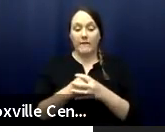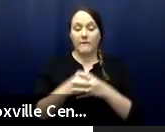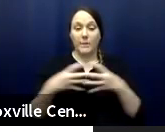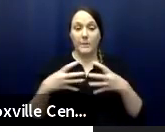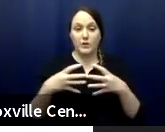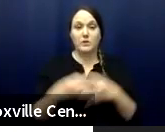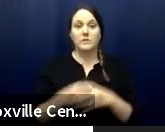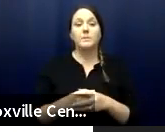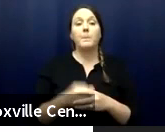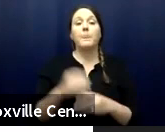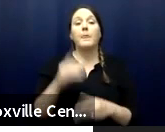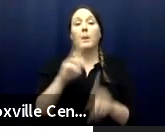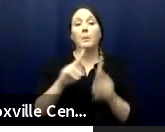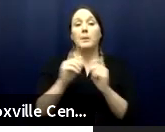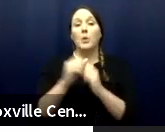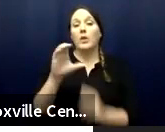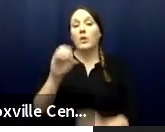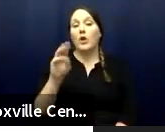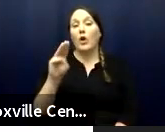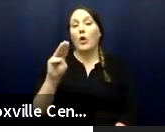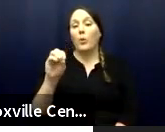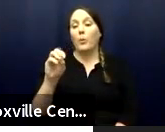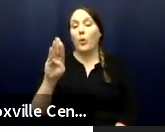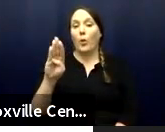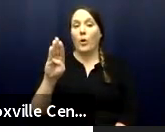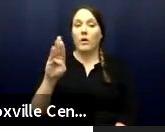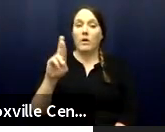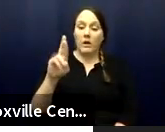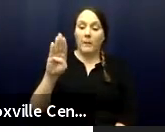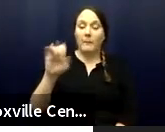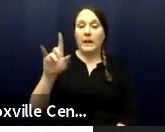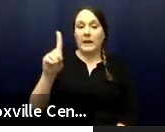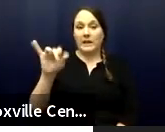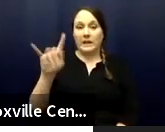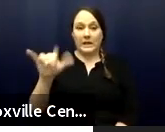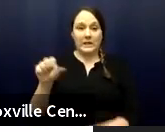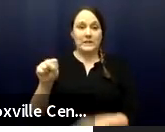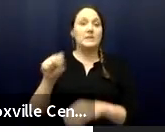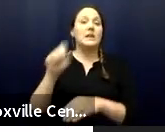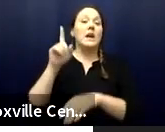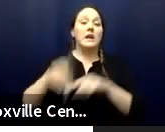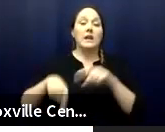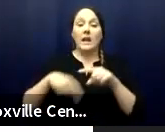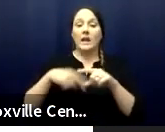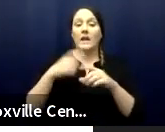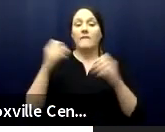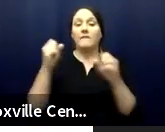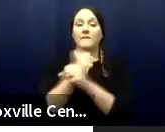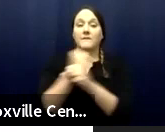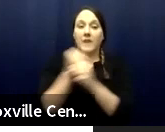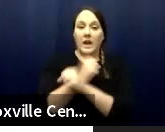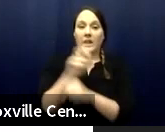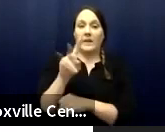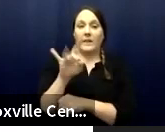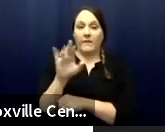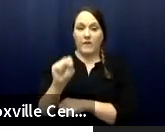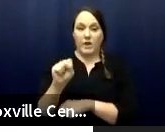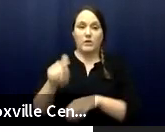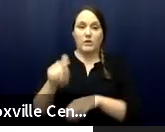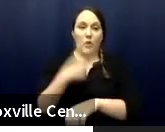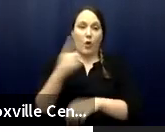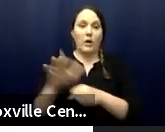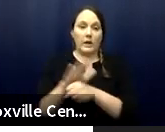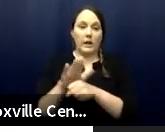with comorbidities are less likely to be able to fight the virus long enough or with enough vigor to survive the